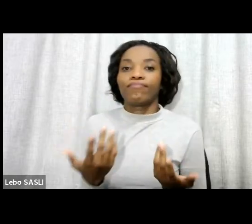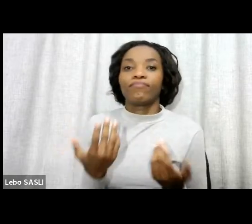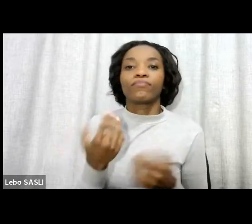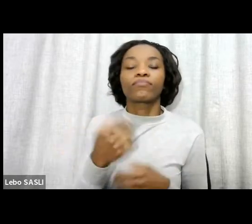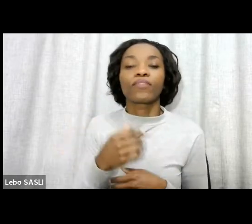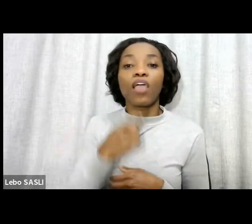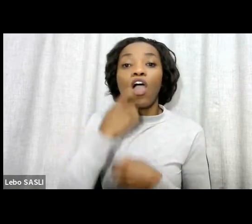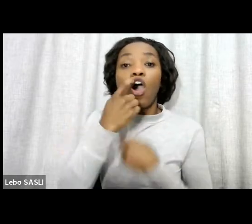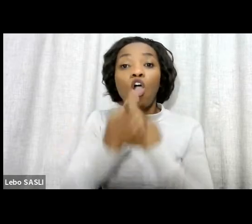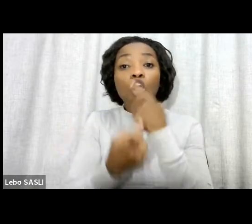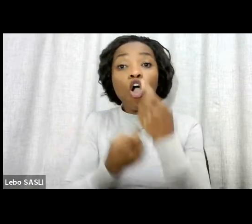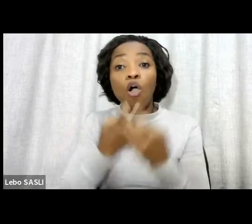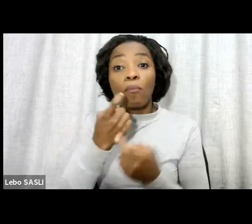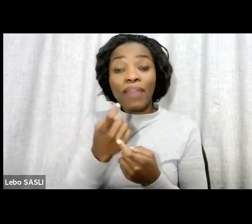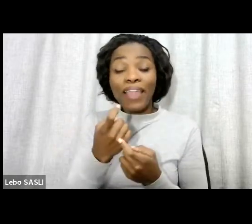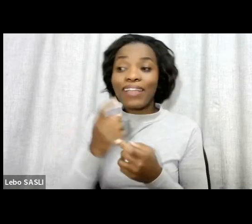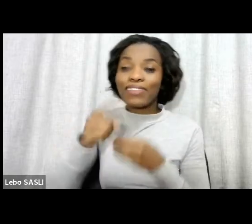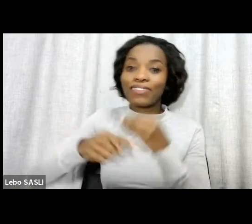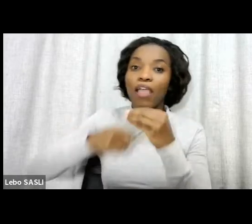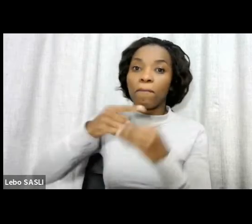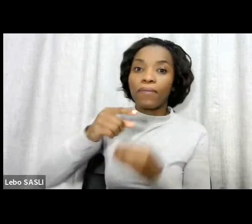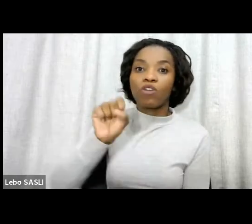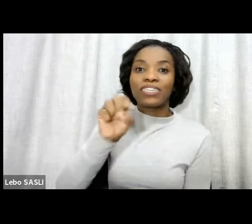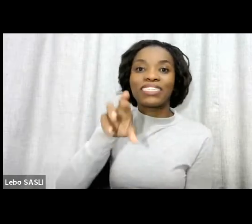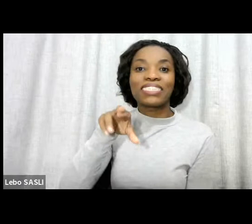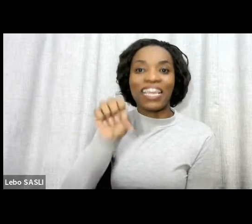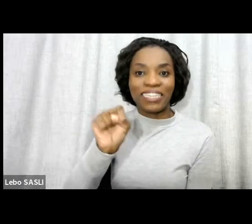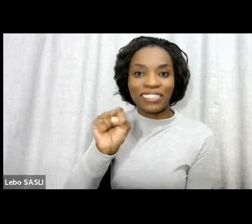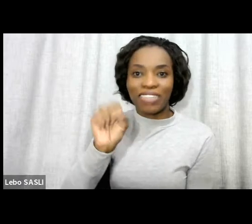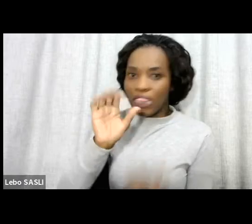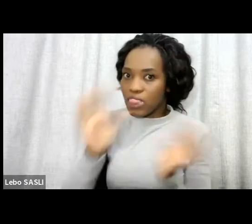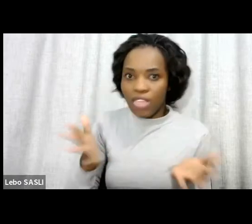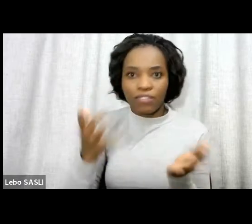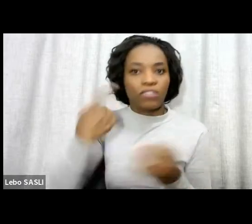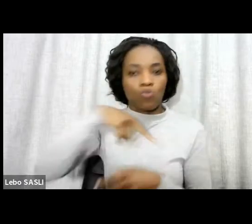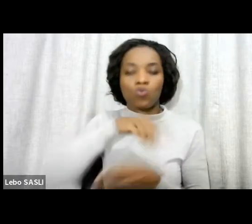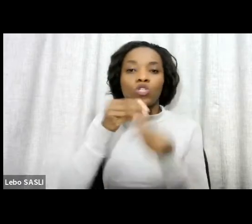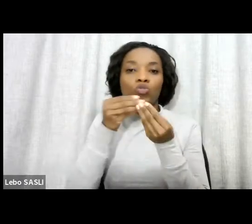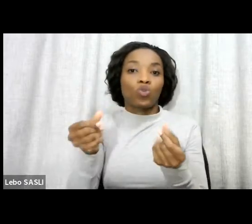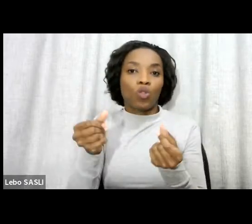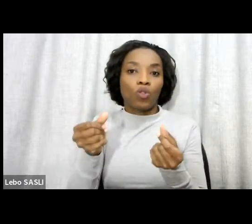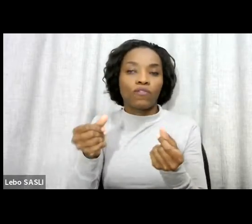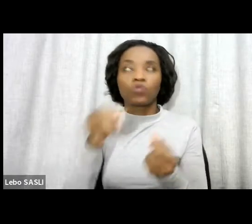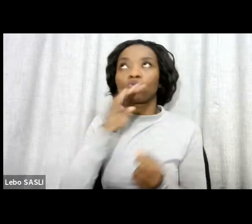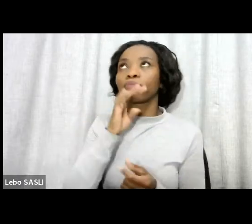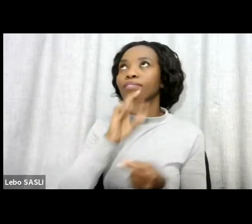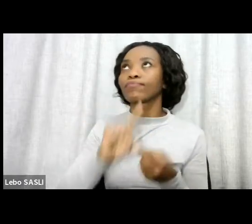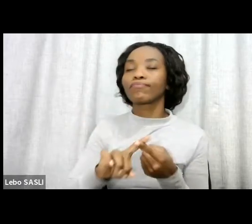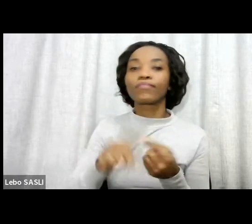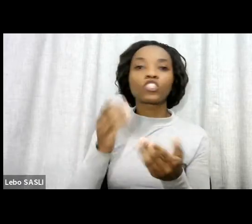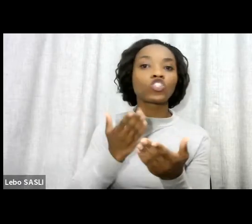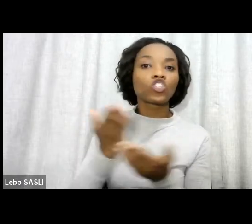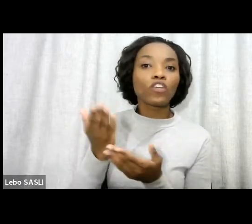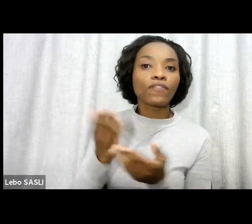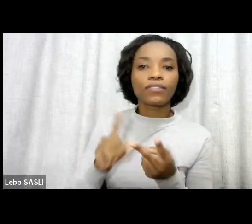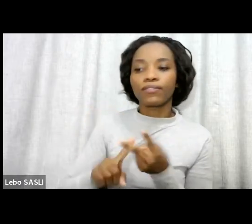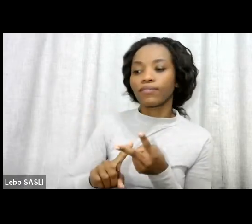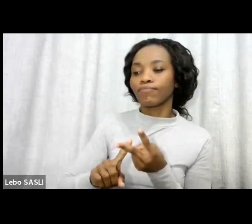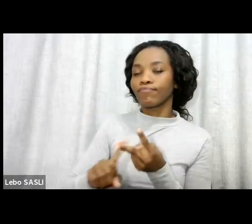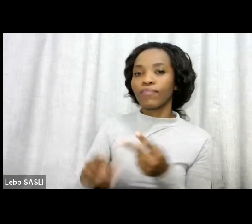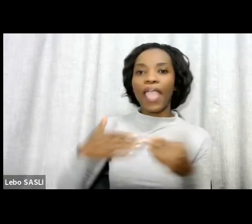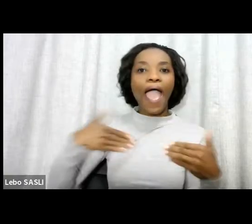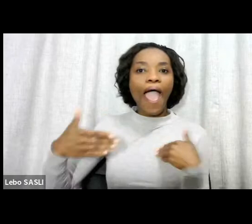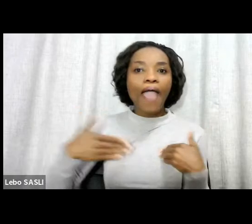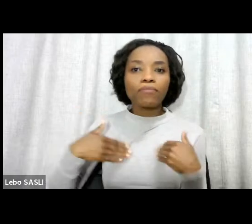lodged about SARS. Complaints that relate to a service, administrative, and procedural